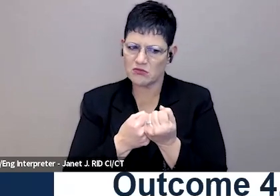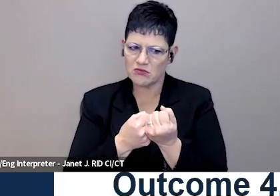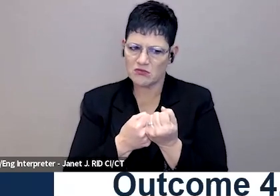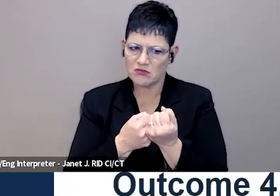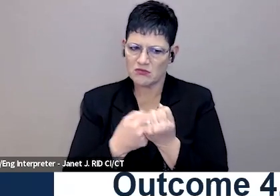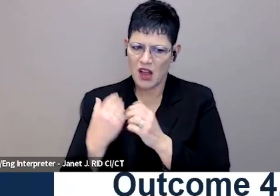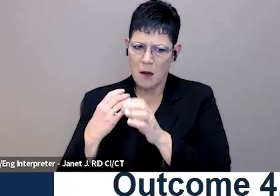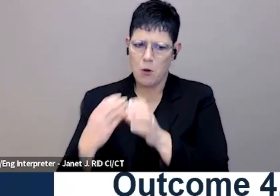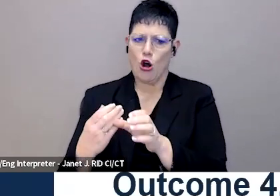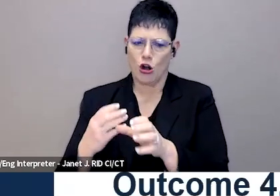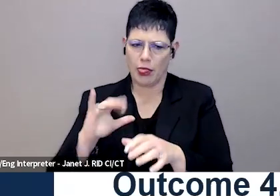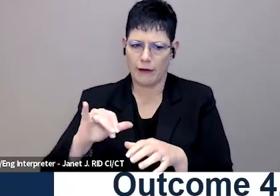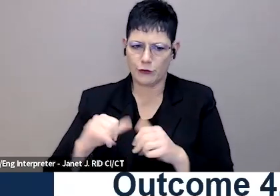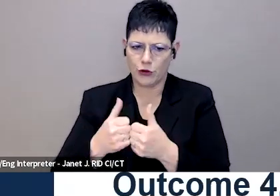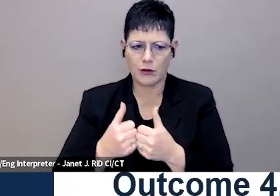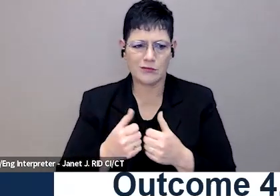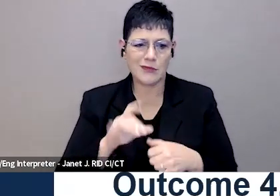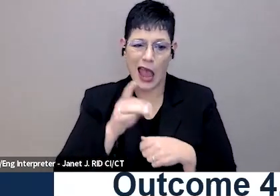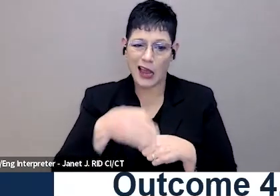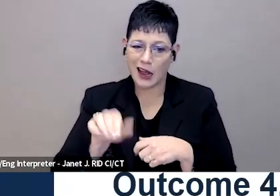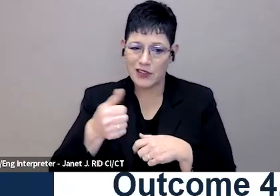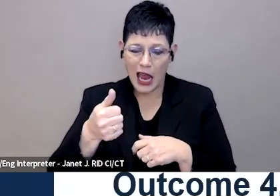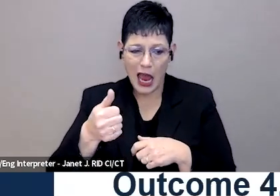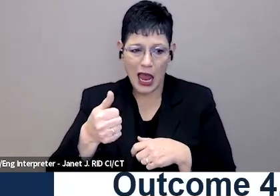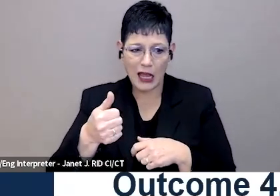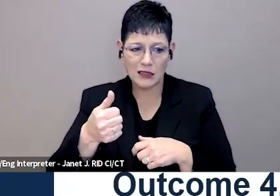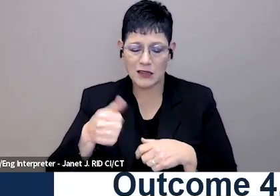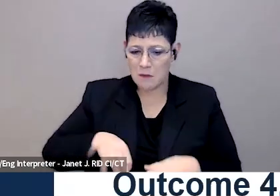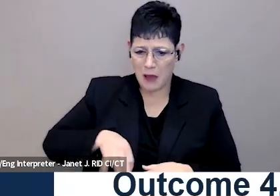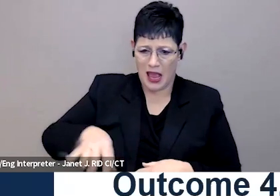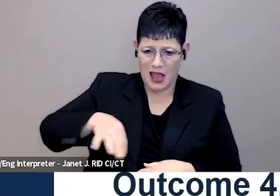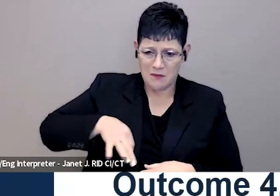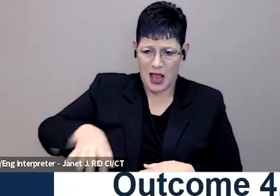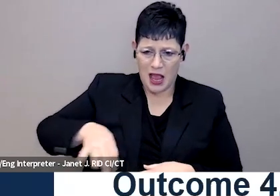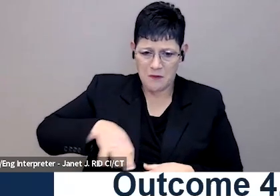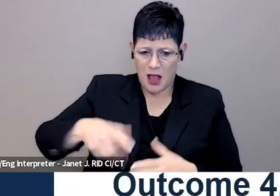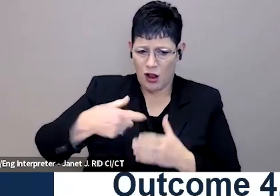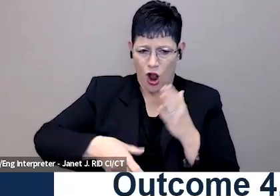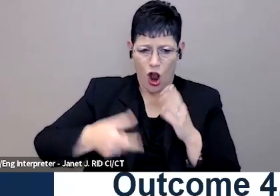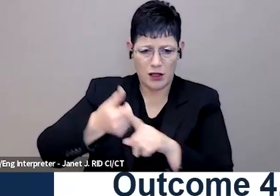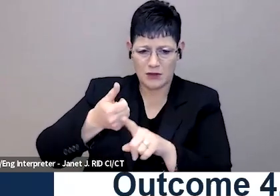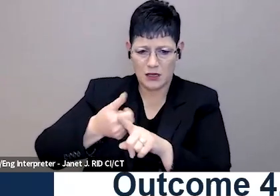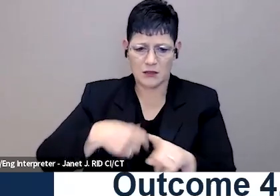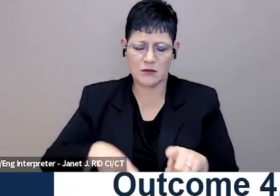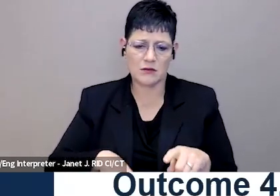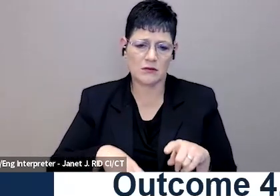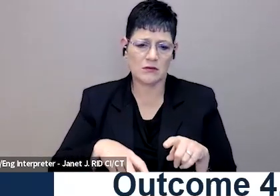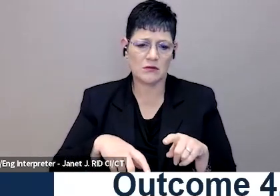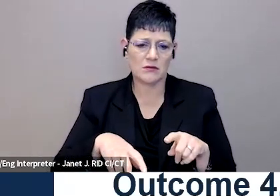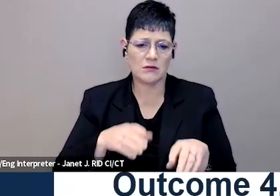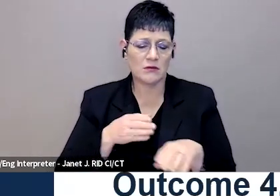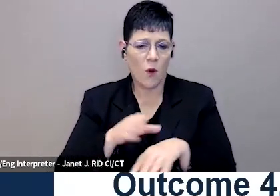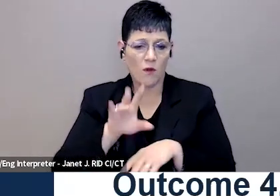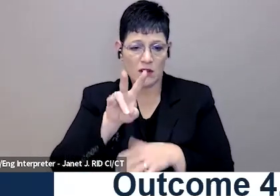And nearly 8 in 10 family caregivers incur out-of-pocket costs, caregiving costs on average over